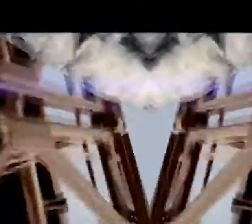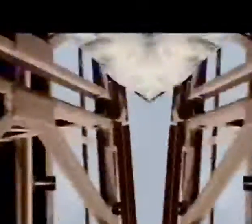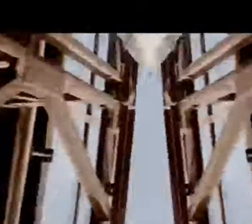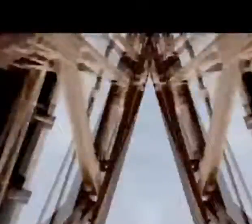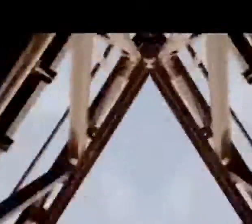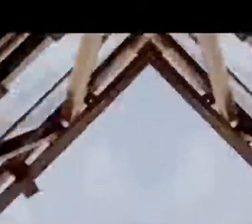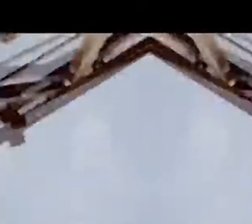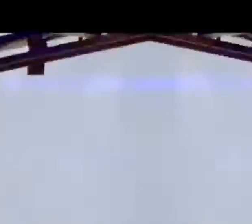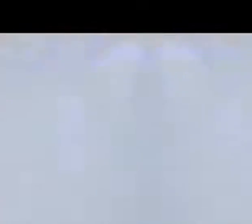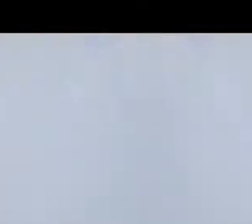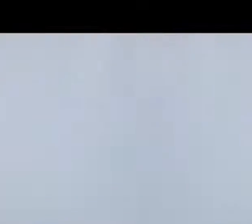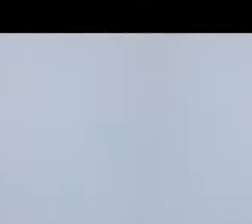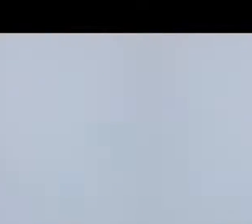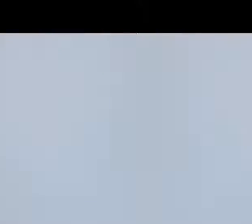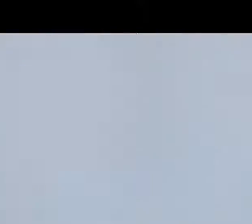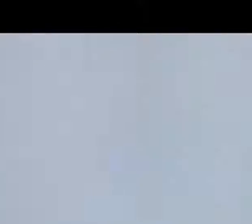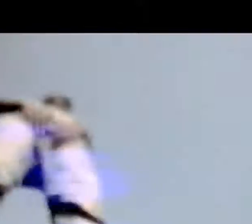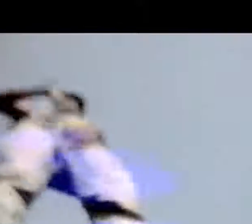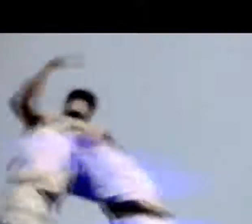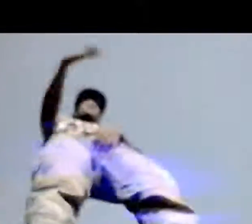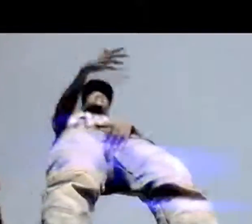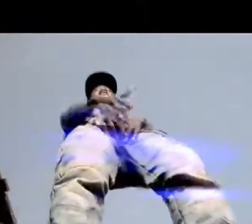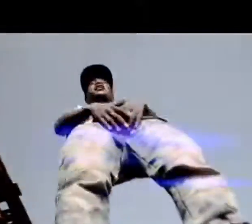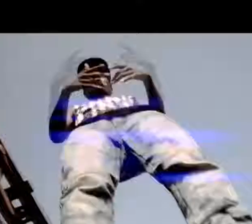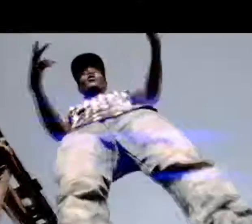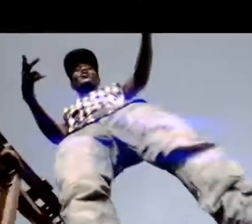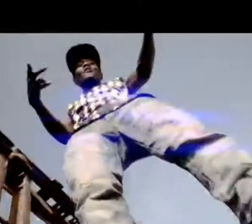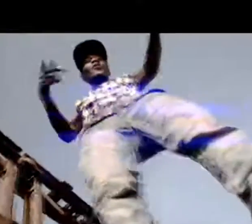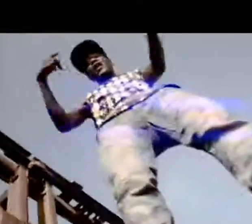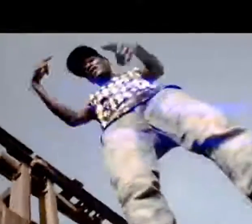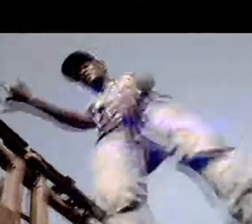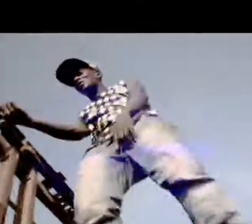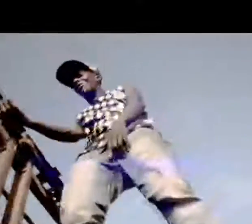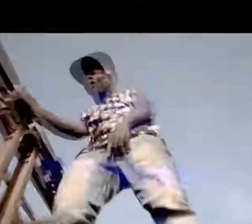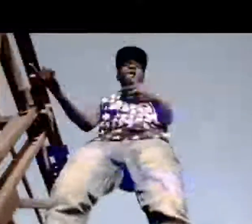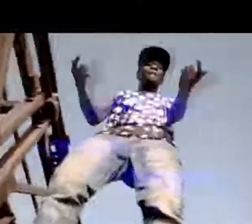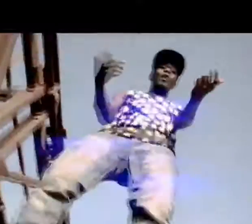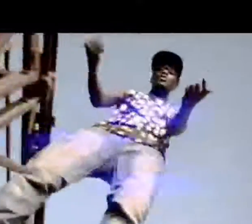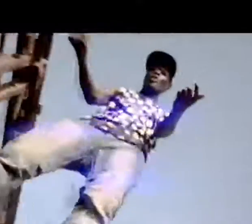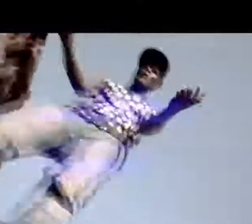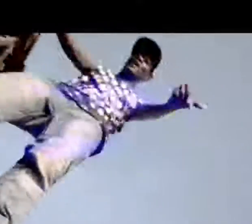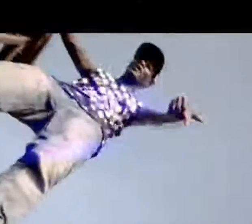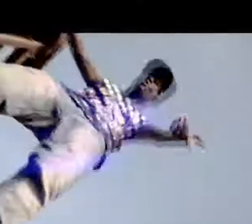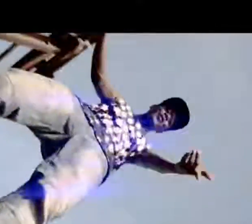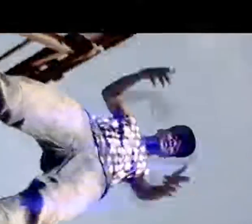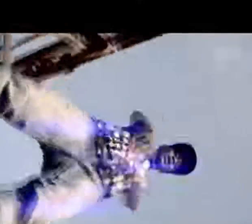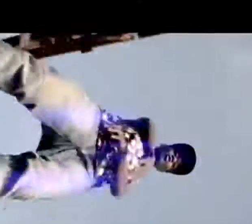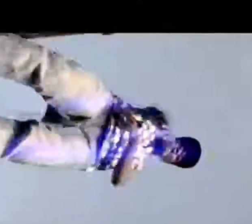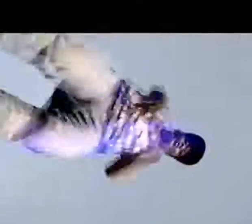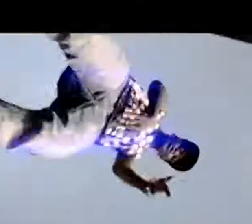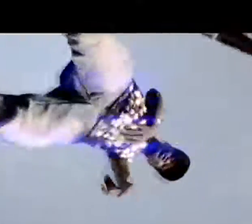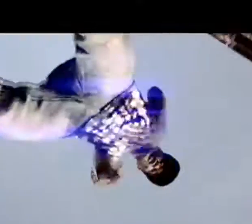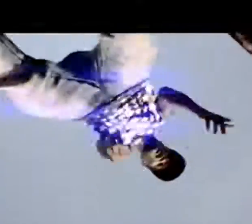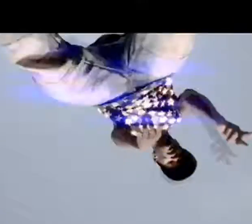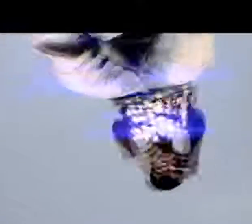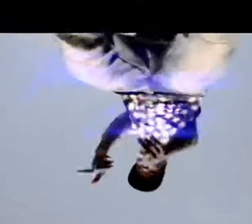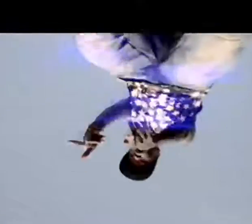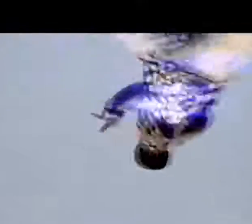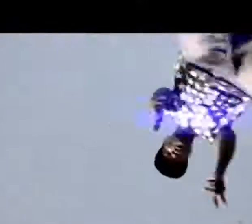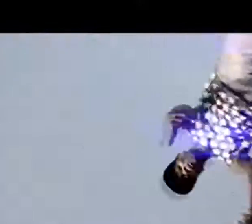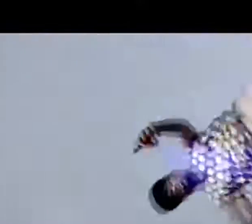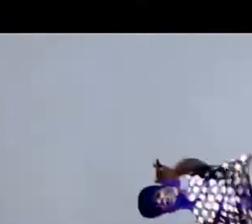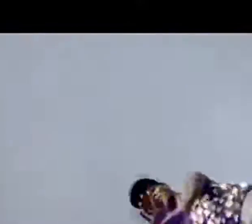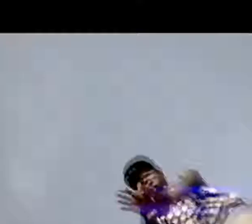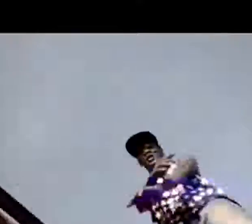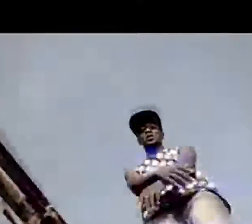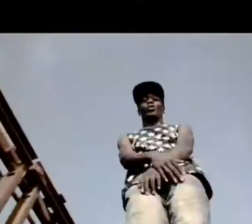engepantula it's only to the top ngalestamtho ifana njengecondom okanye i-chiscop mawushove ghettoin kwana uzojula i-crap